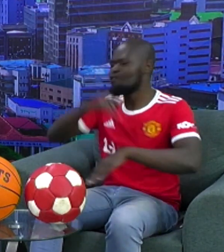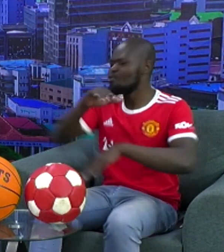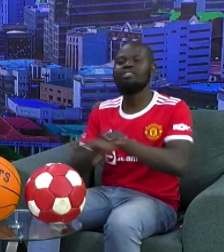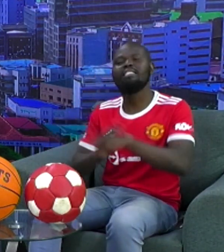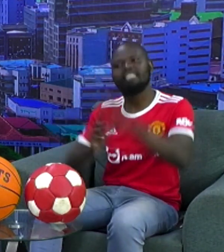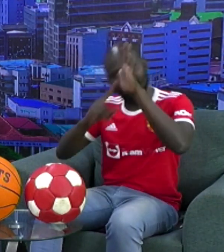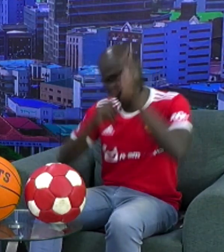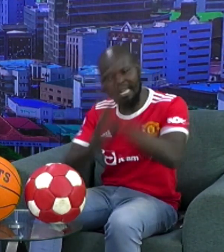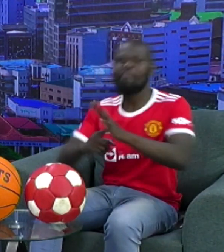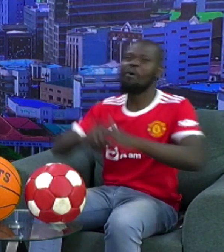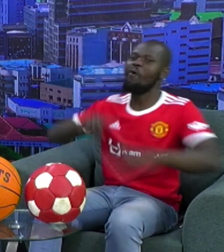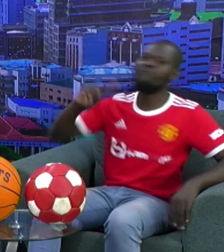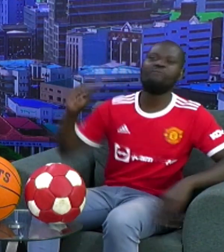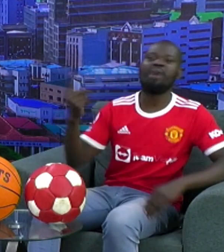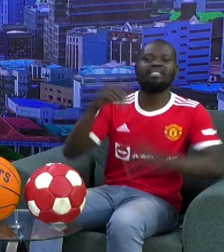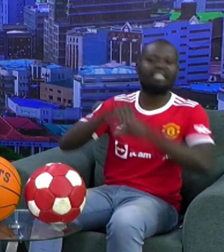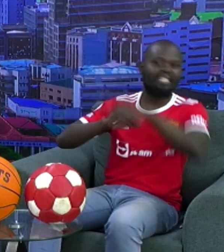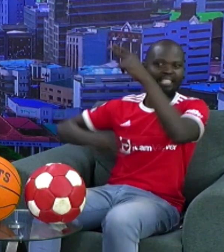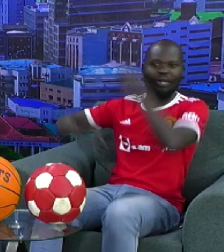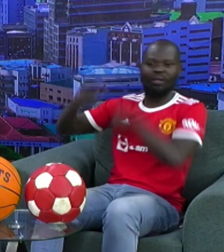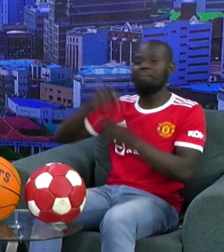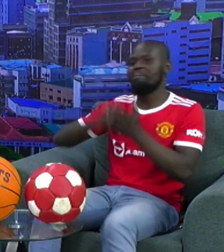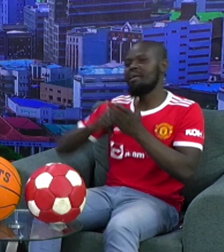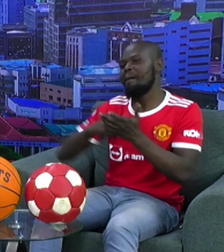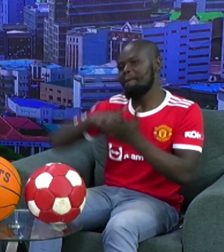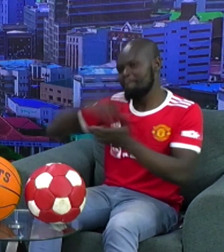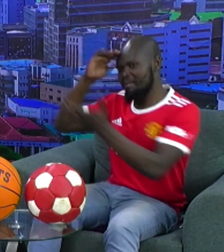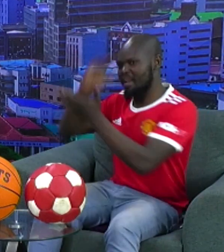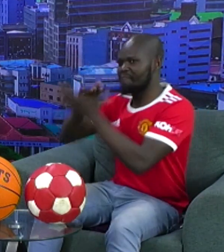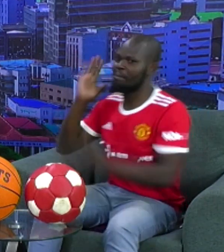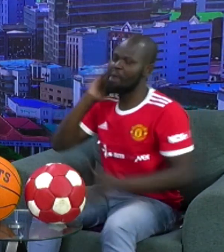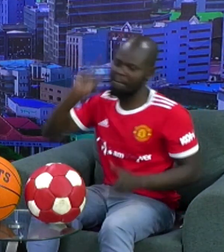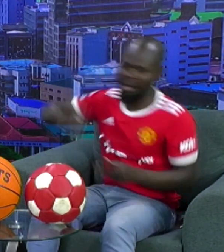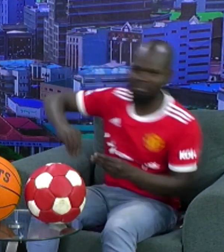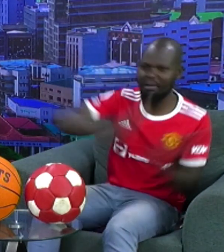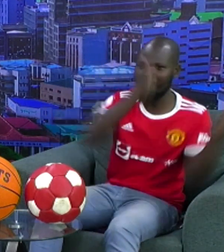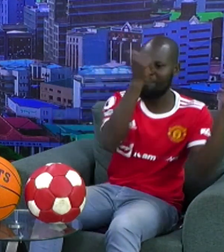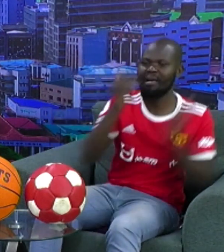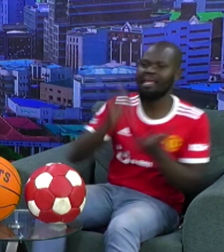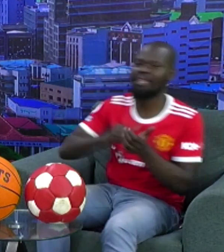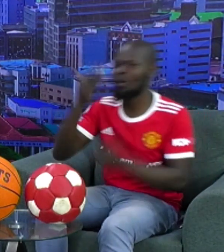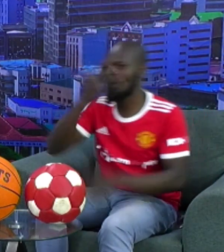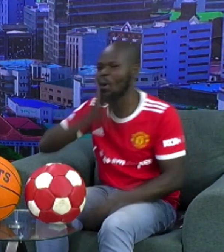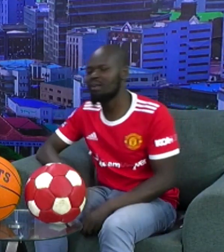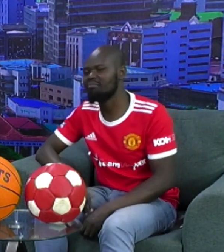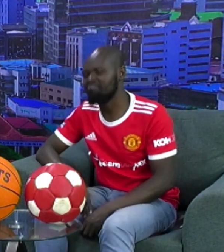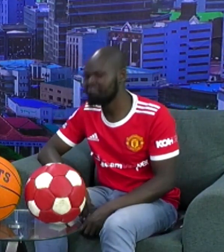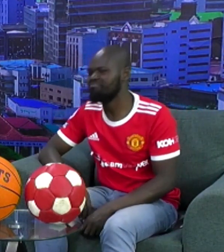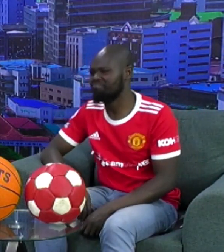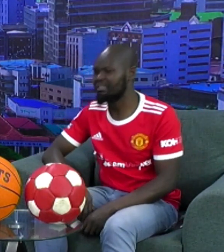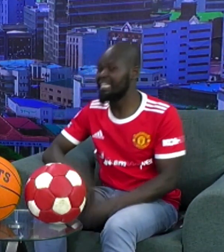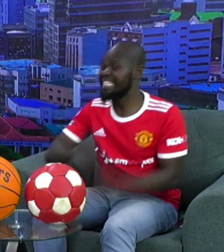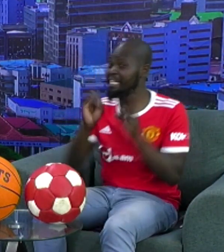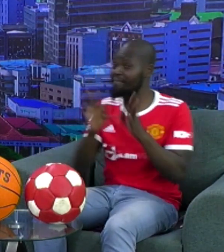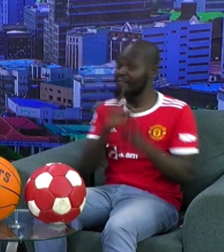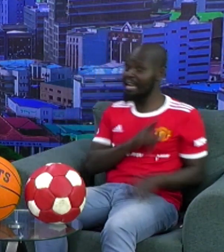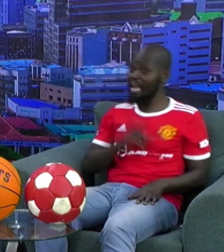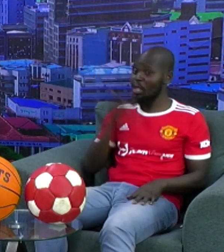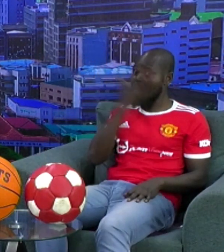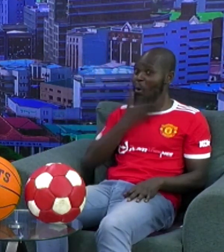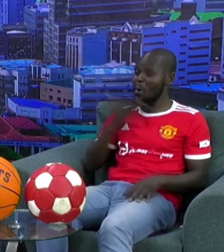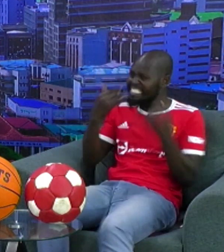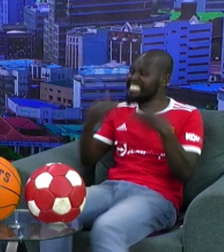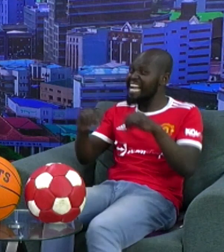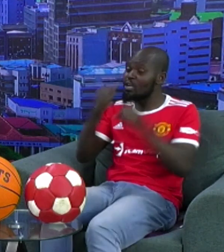really participate and really have a positive result, right, so that they can have a position in number 4, top 4 in the